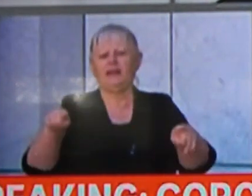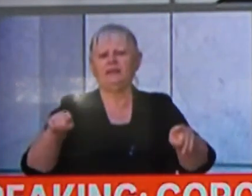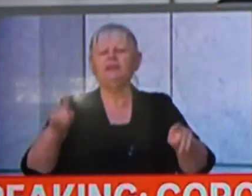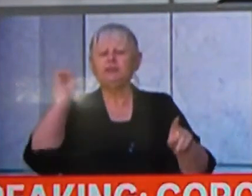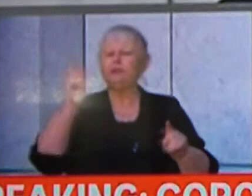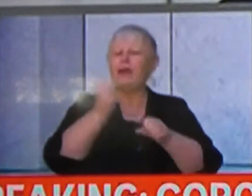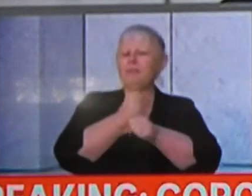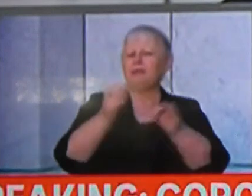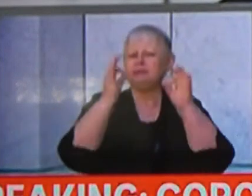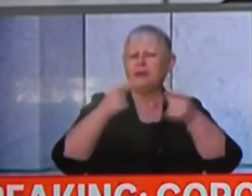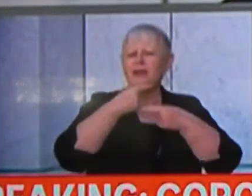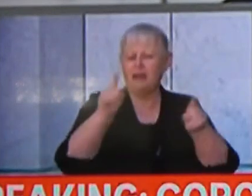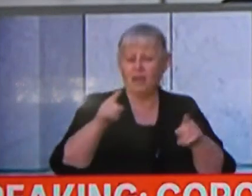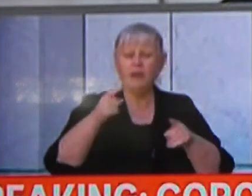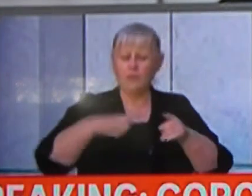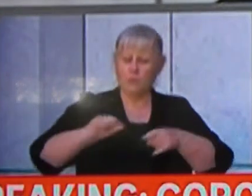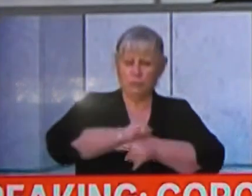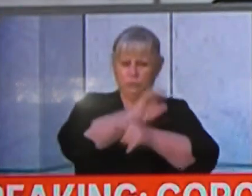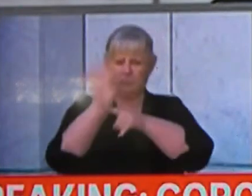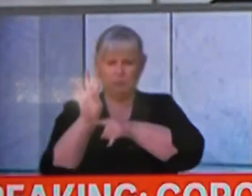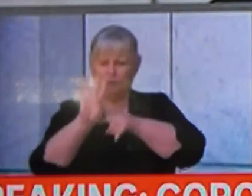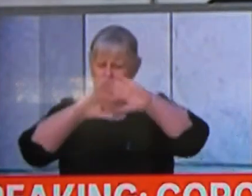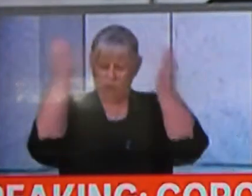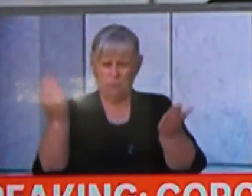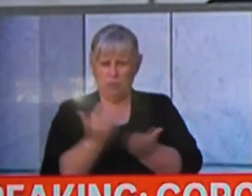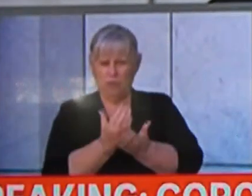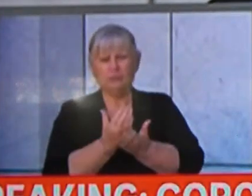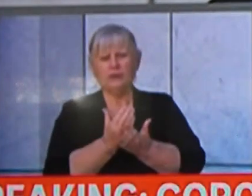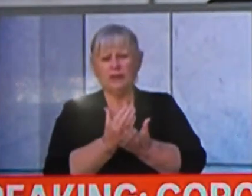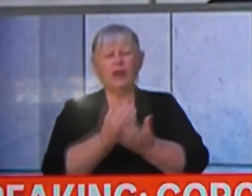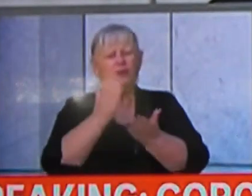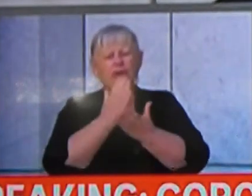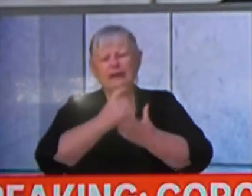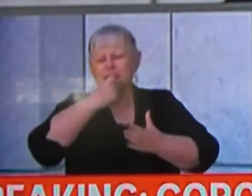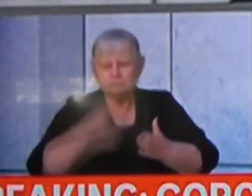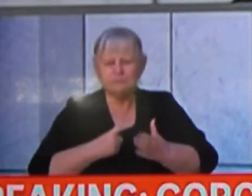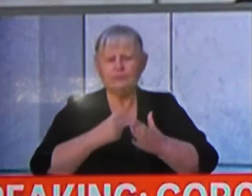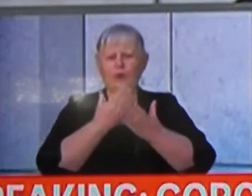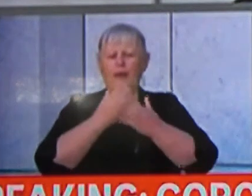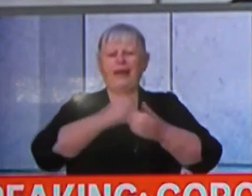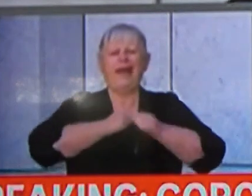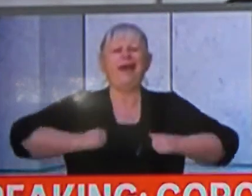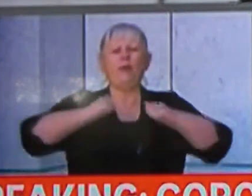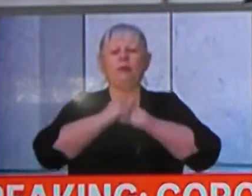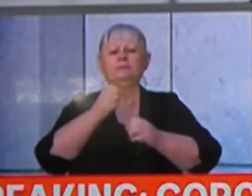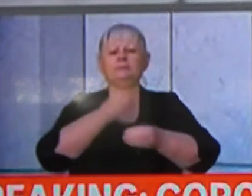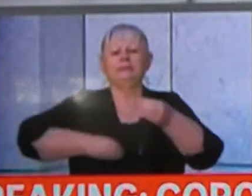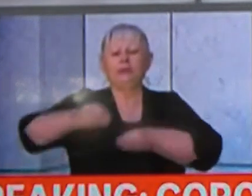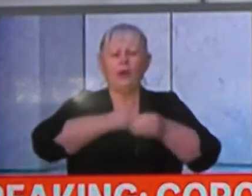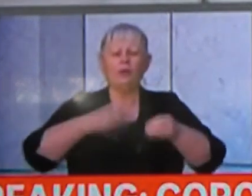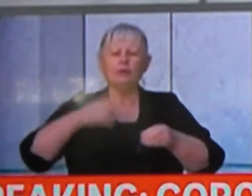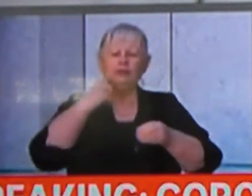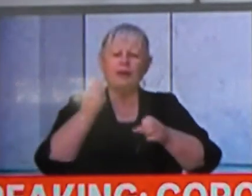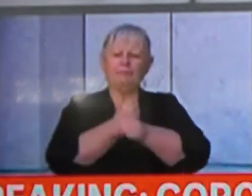of the global health crisis, which is the coronavirus and its severe economic impacts. To cushion the